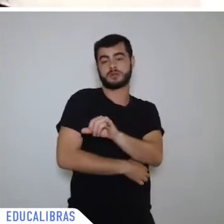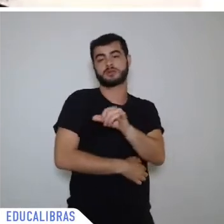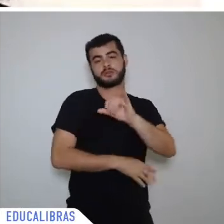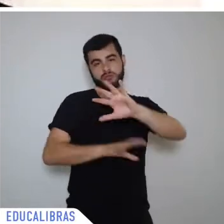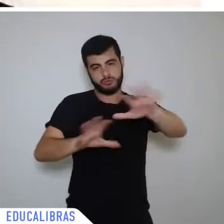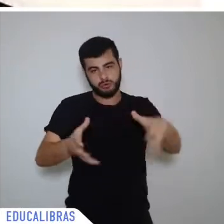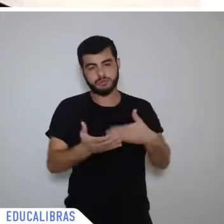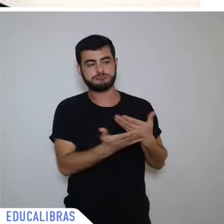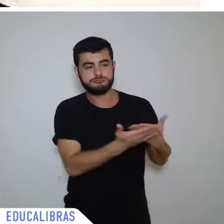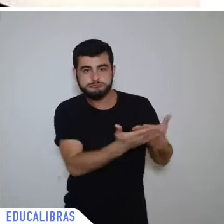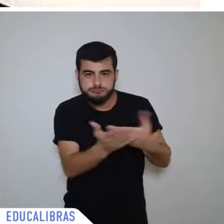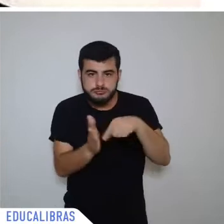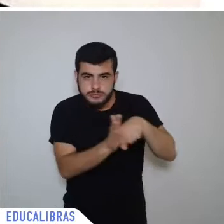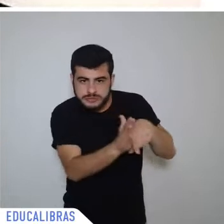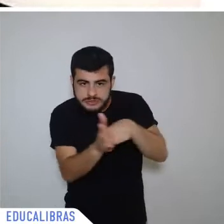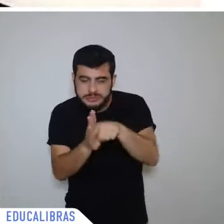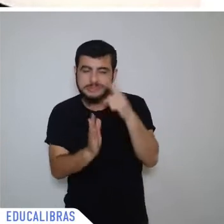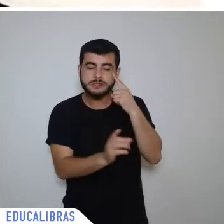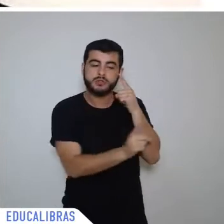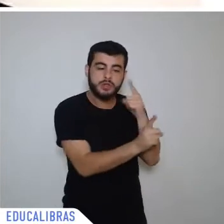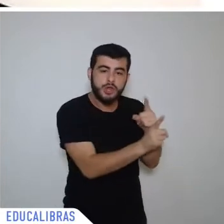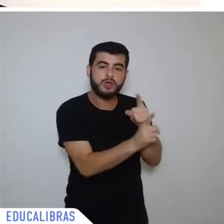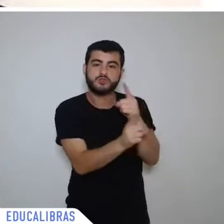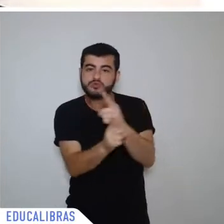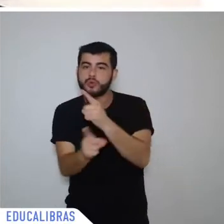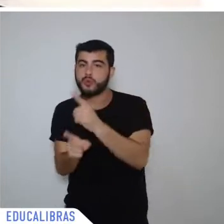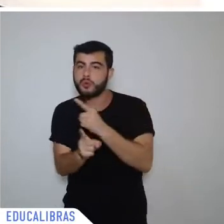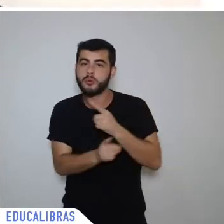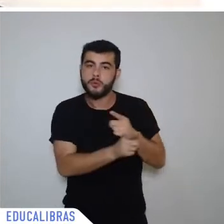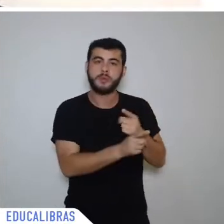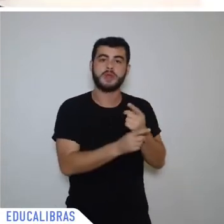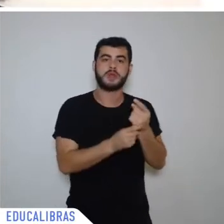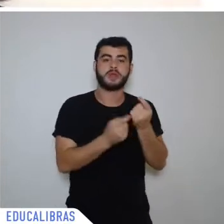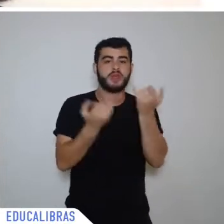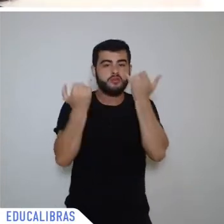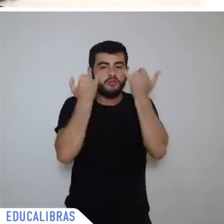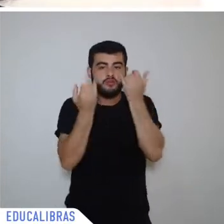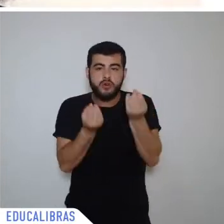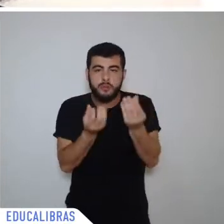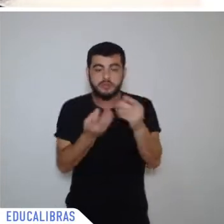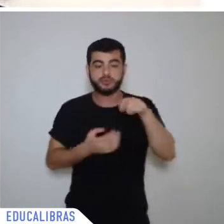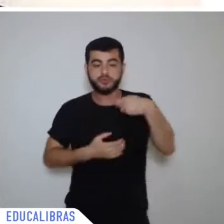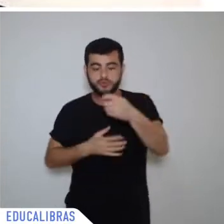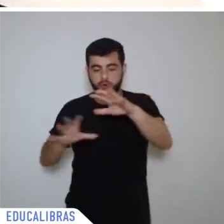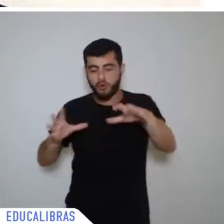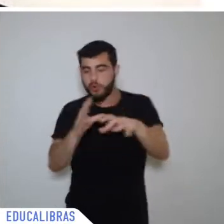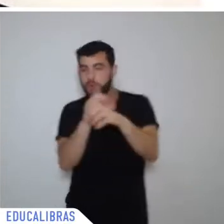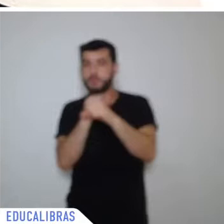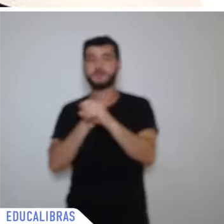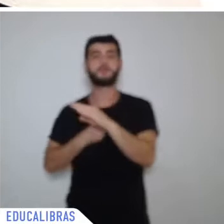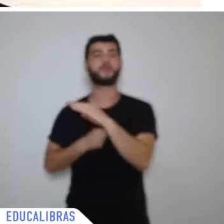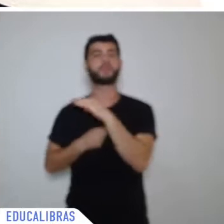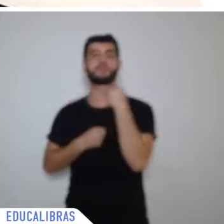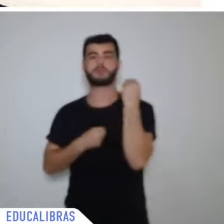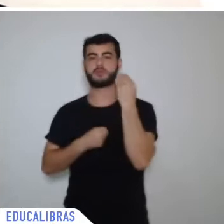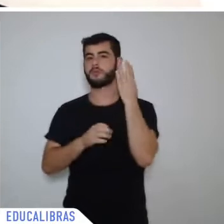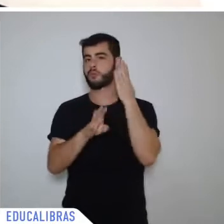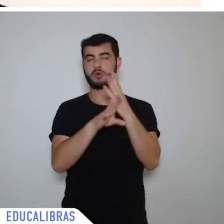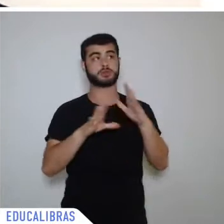from an institution that analyzes the real data from our country and produce this data related to our death,